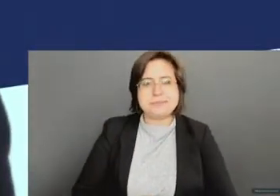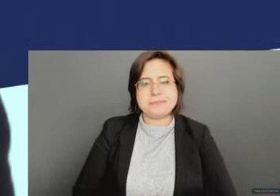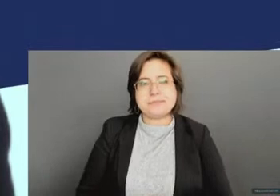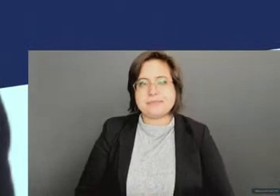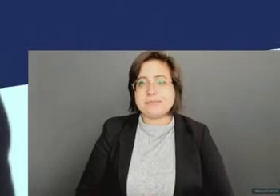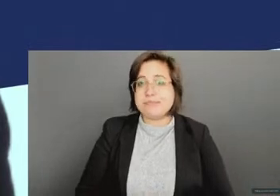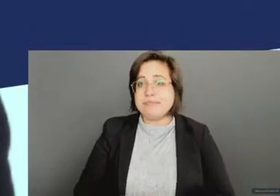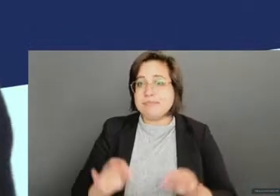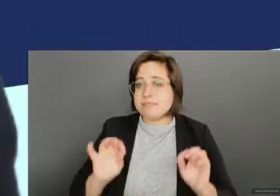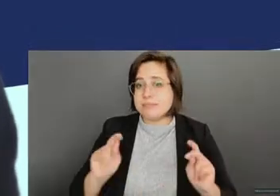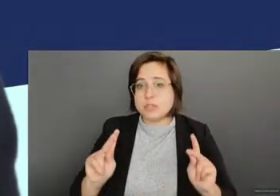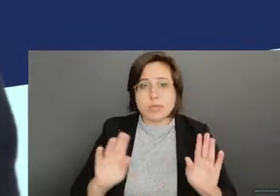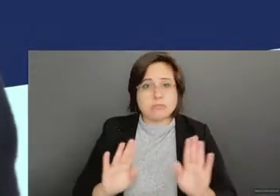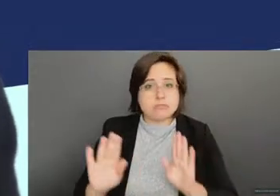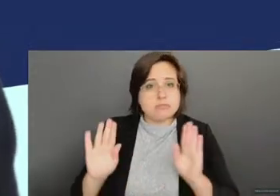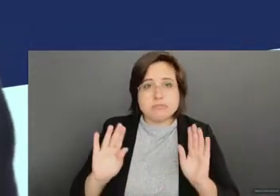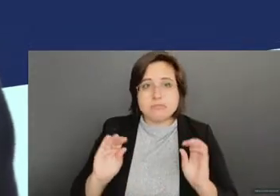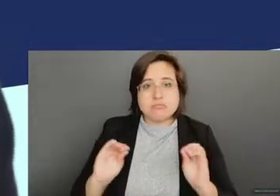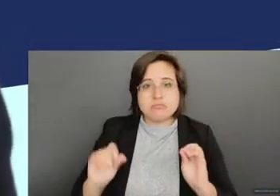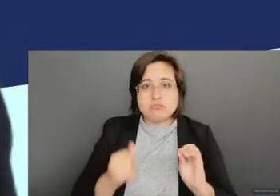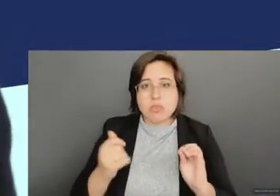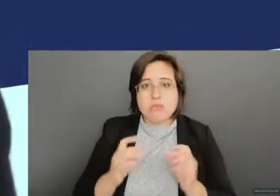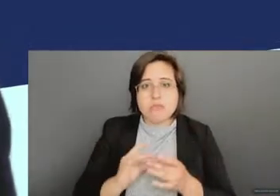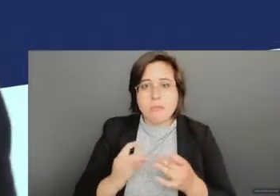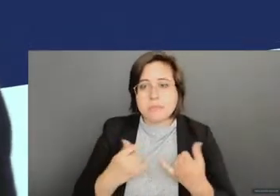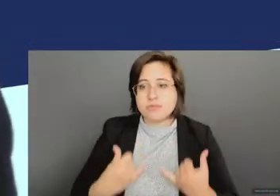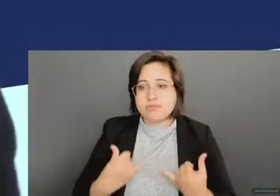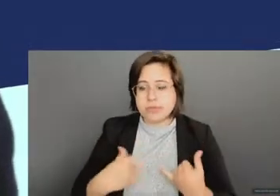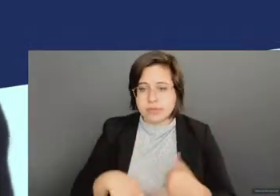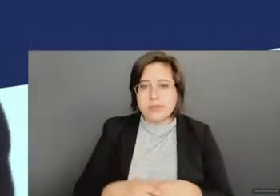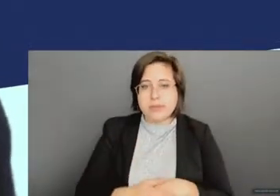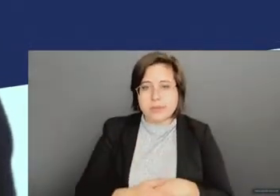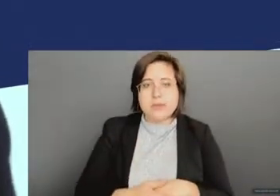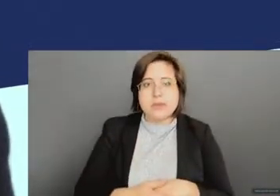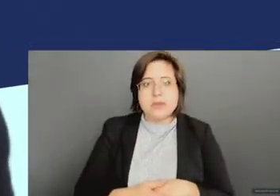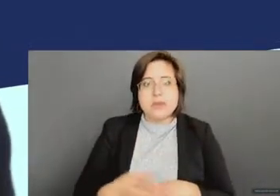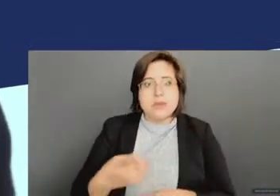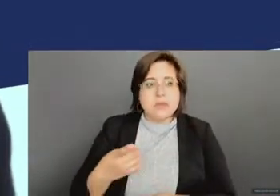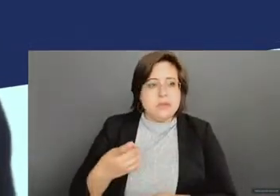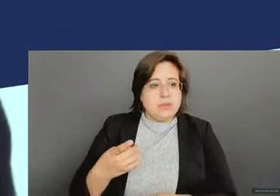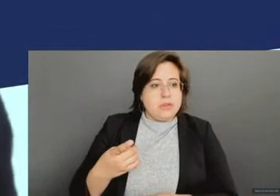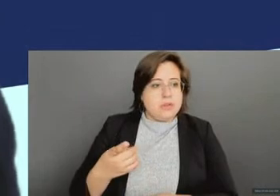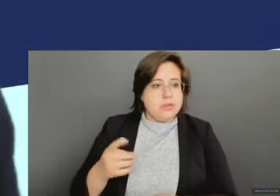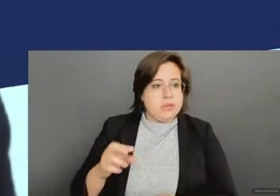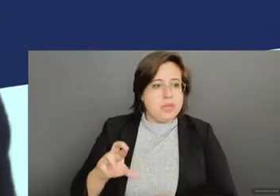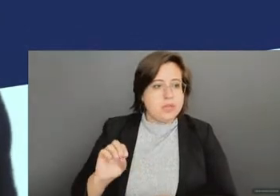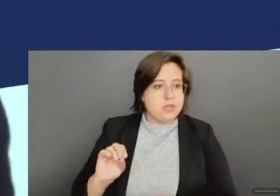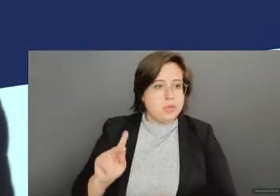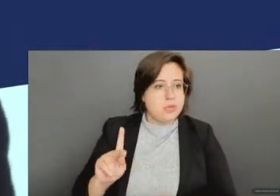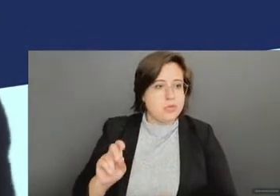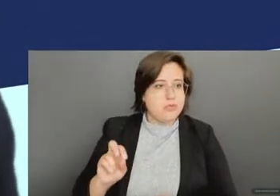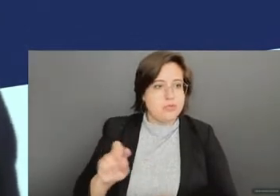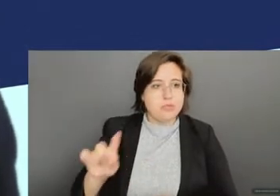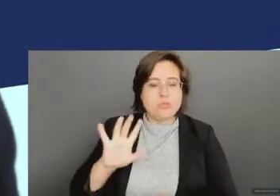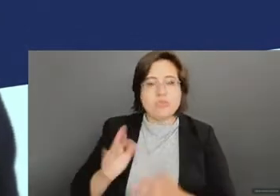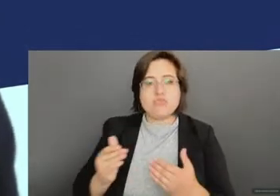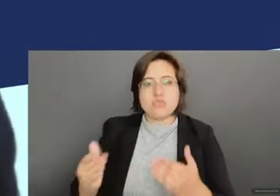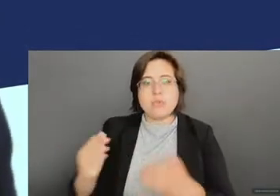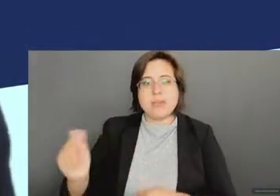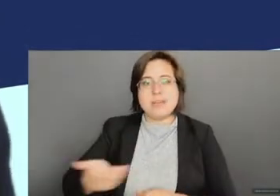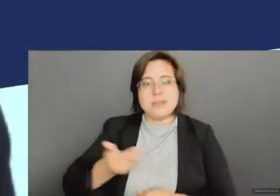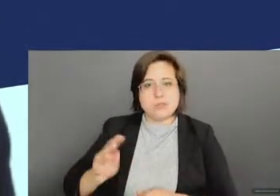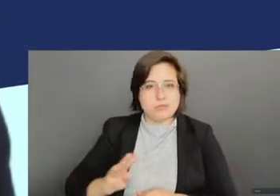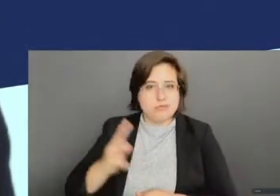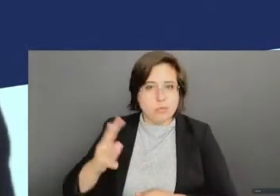Wonderful. Seeing no other comments at this time, Dr. Okafor, we'll turn the floor back over to you to introduce our fourth subcommittee,